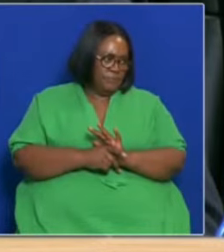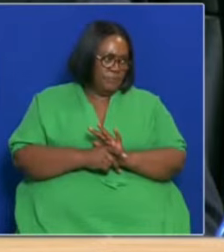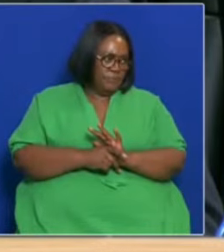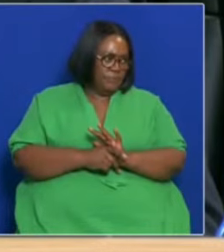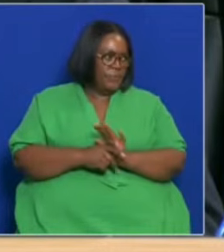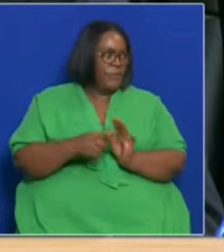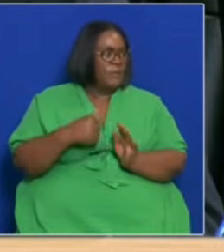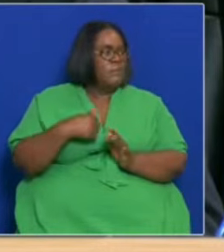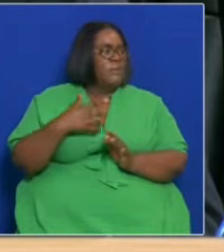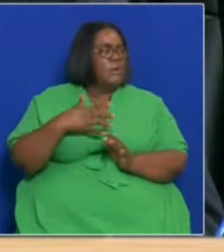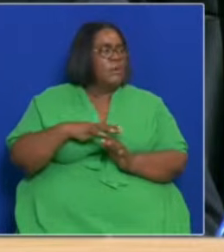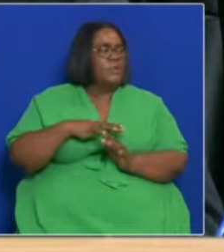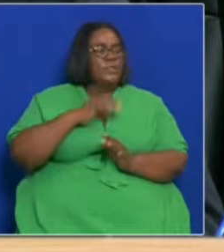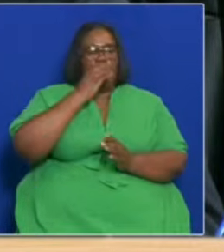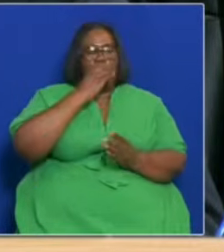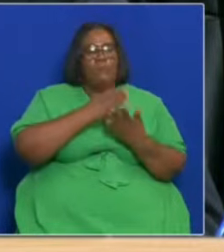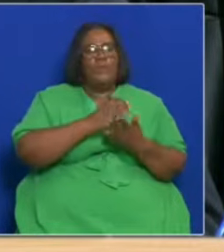this.